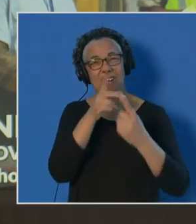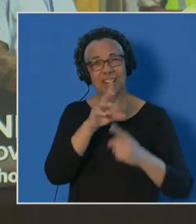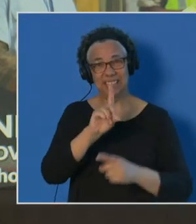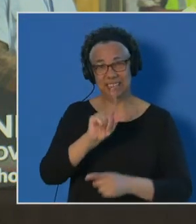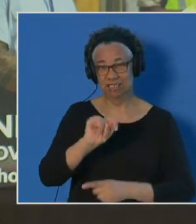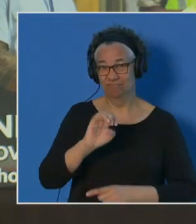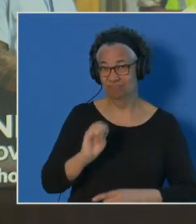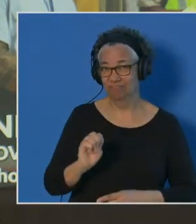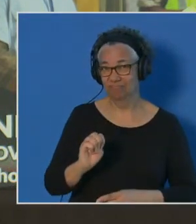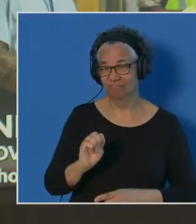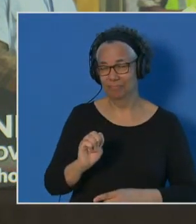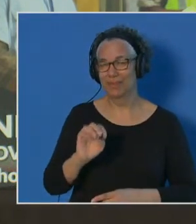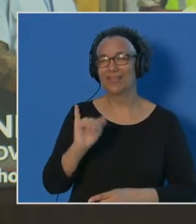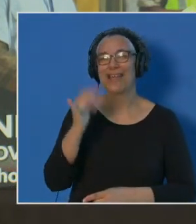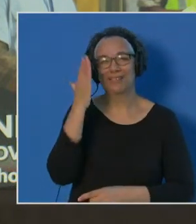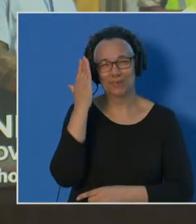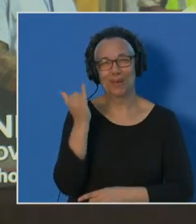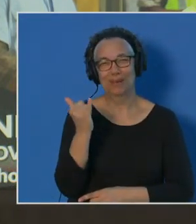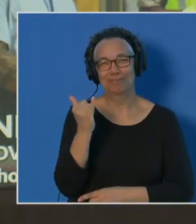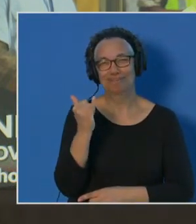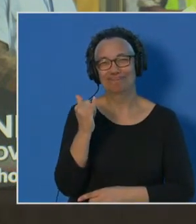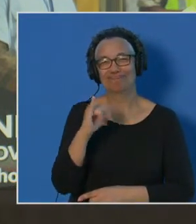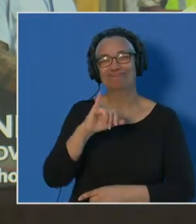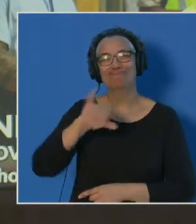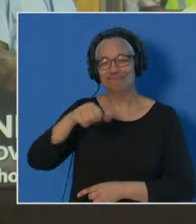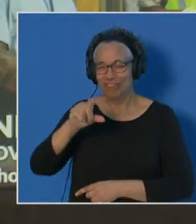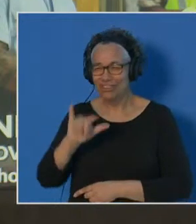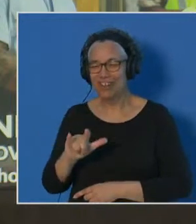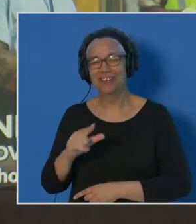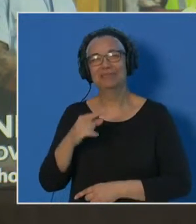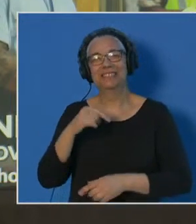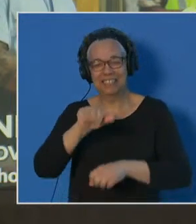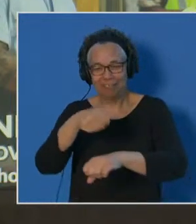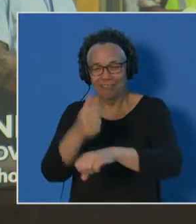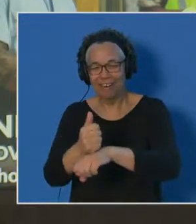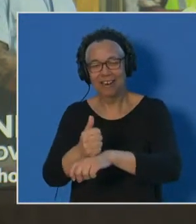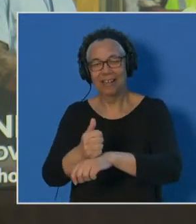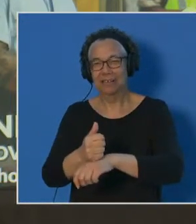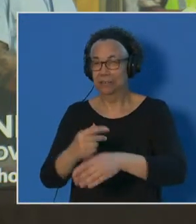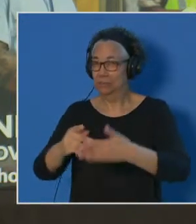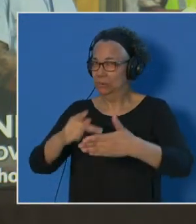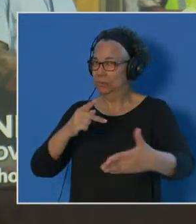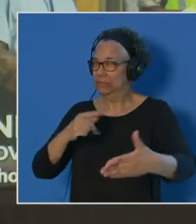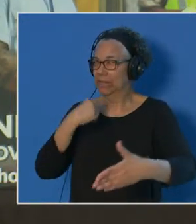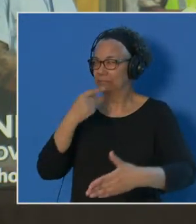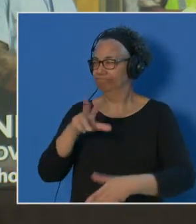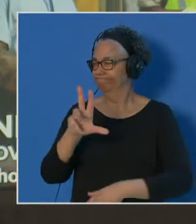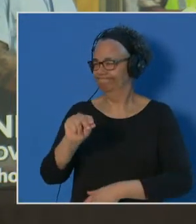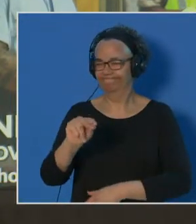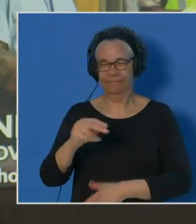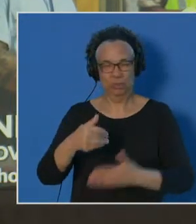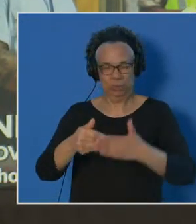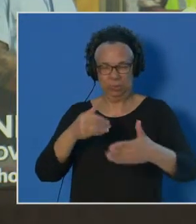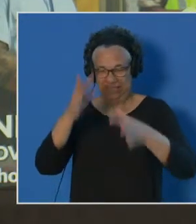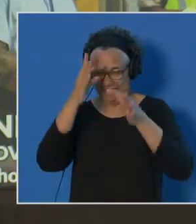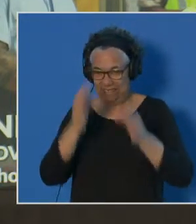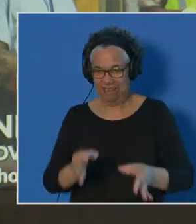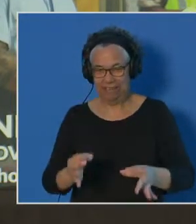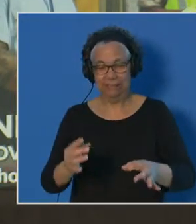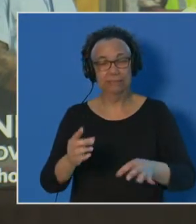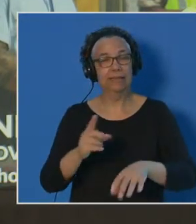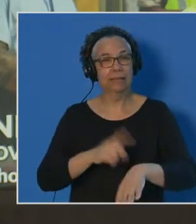that is the reason why that date has been set, whereas in previous times we had said that there is no predetermined time for phases, as there was